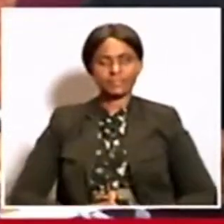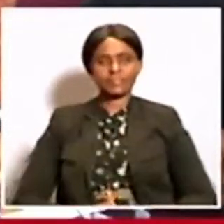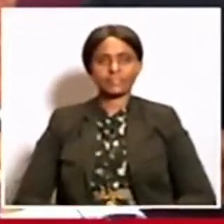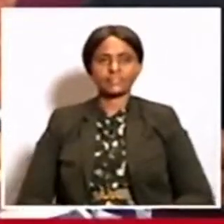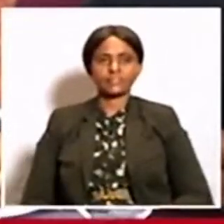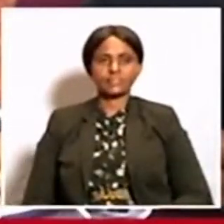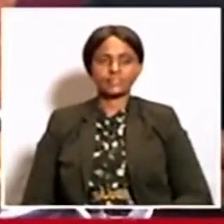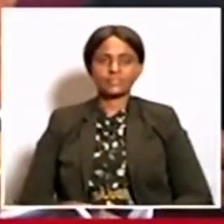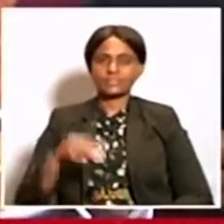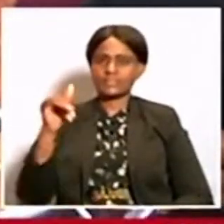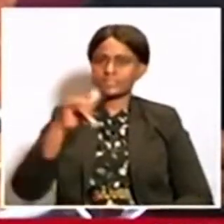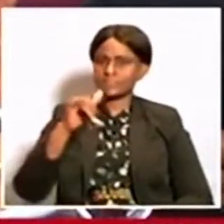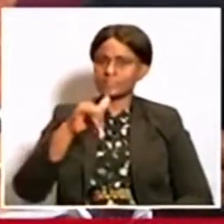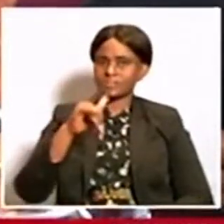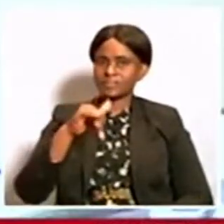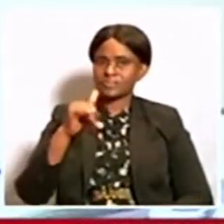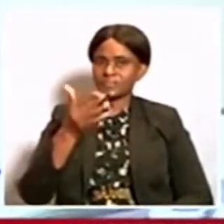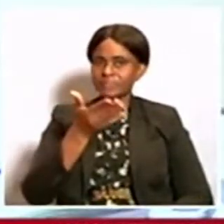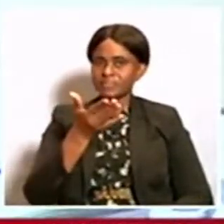Yes.